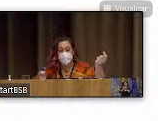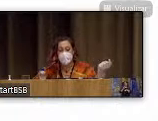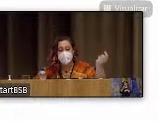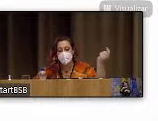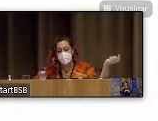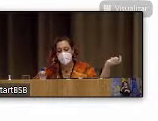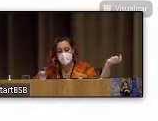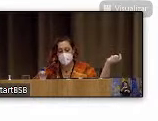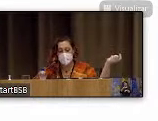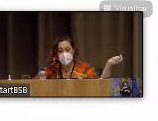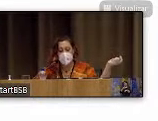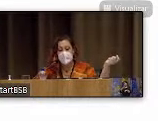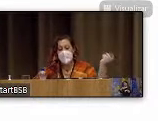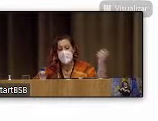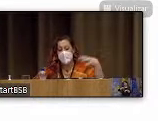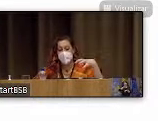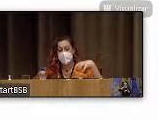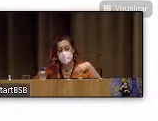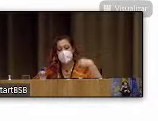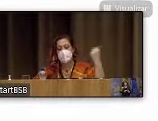And